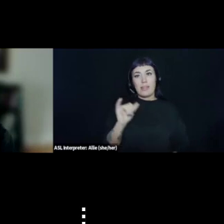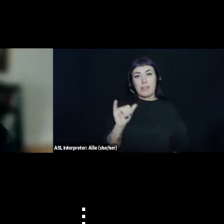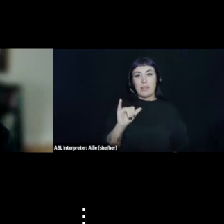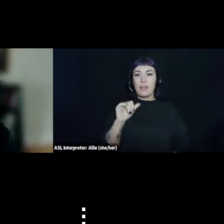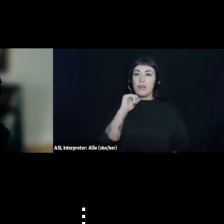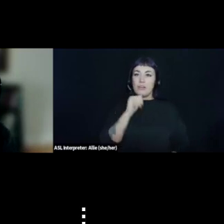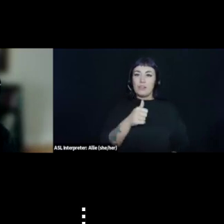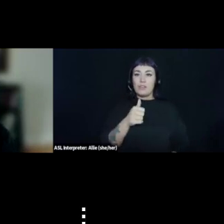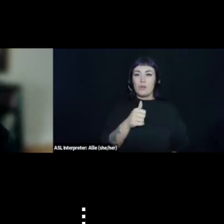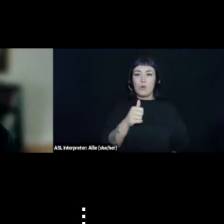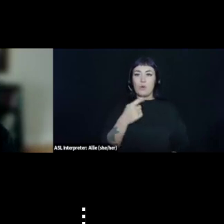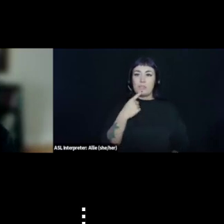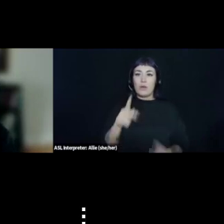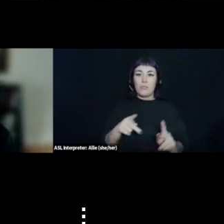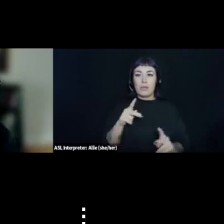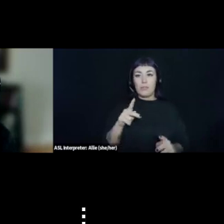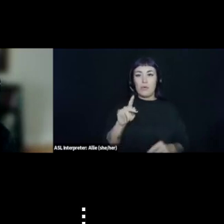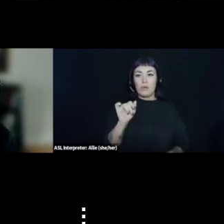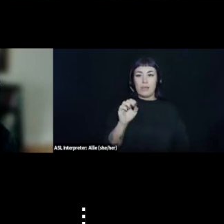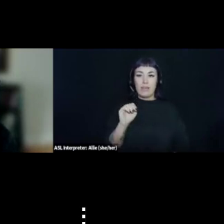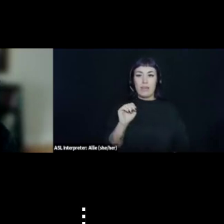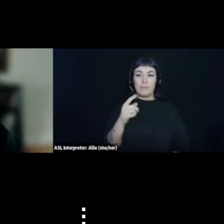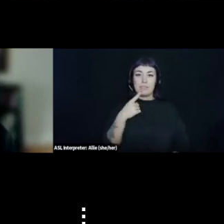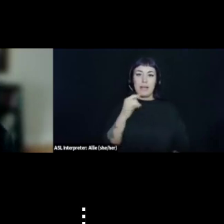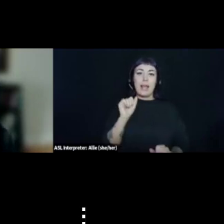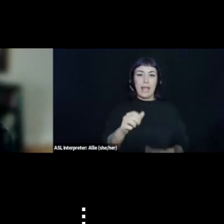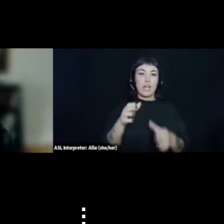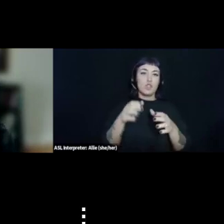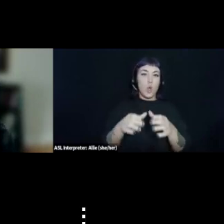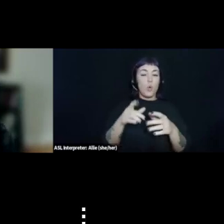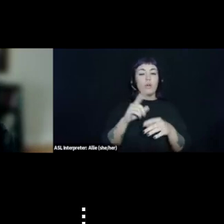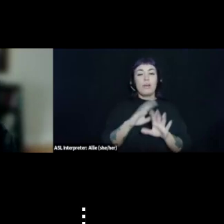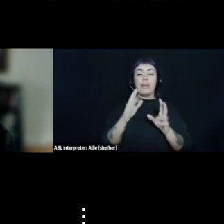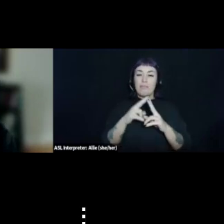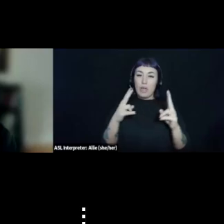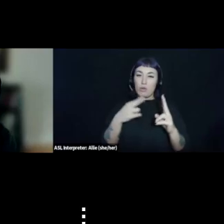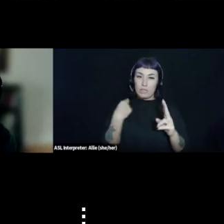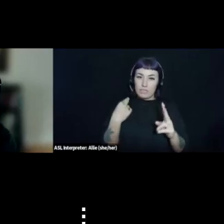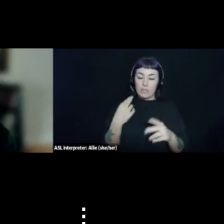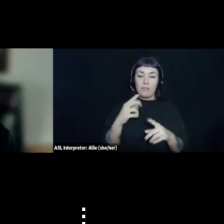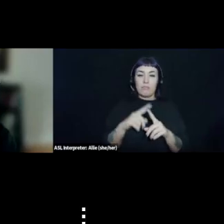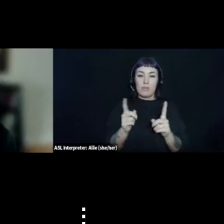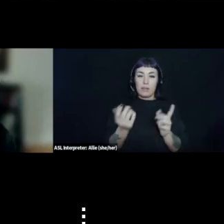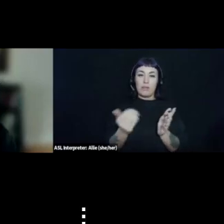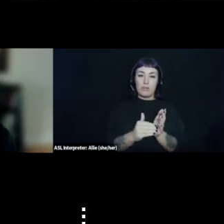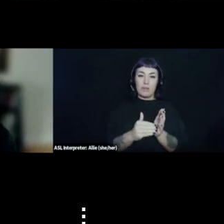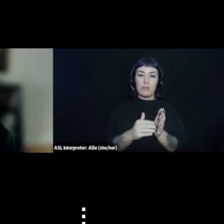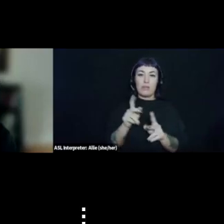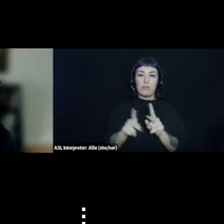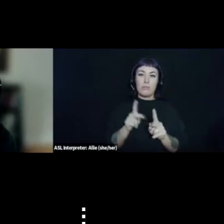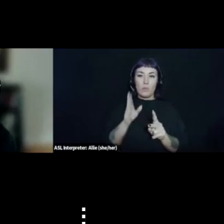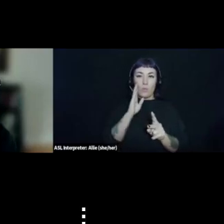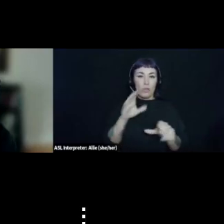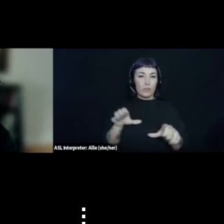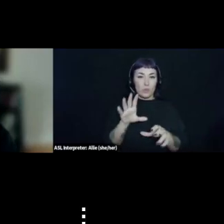don't go around saying Kim Adamski told me I can do choking. It's very risky. But again, people are going